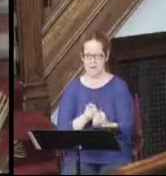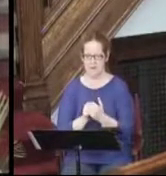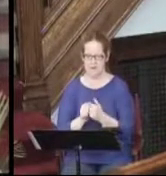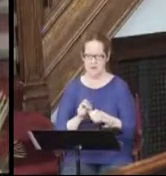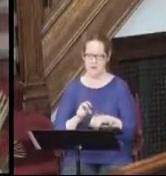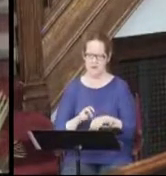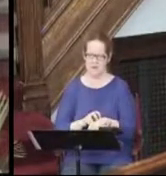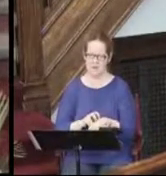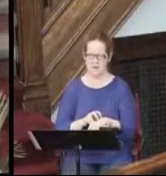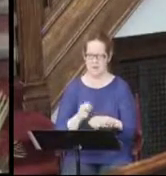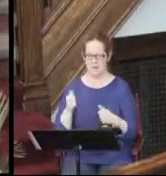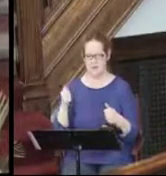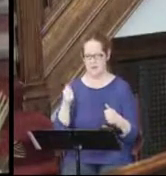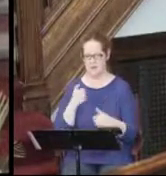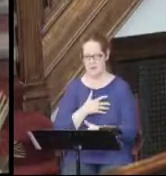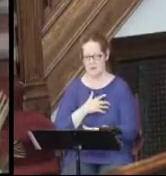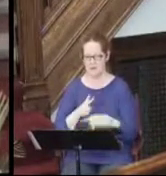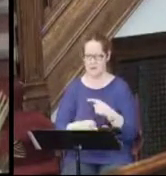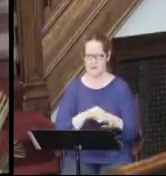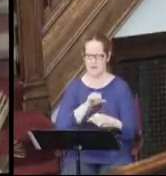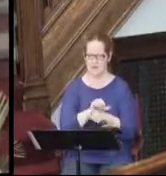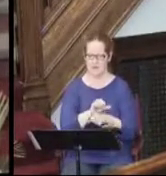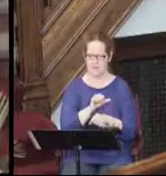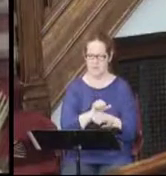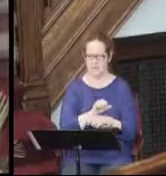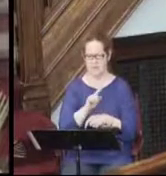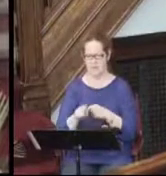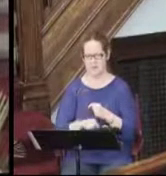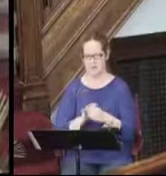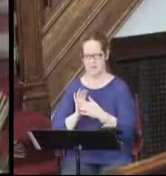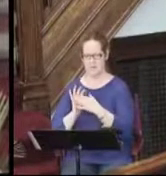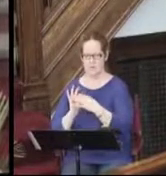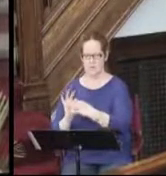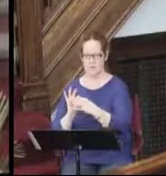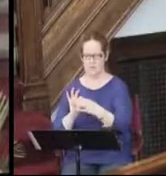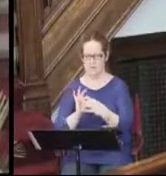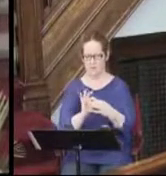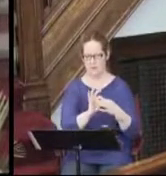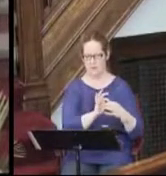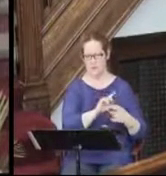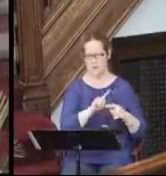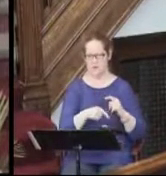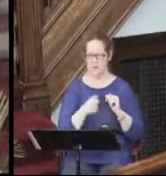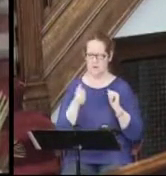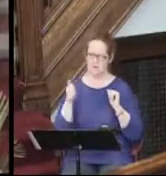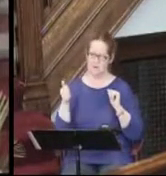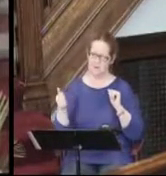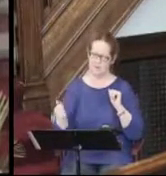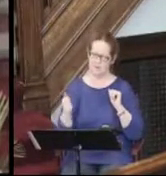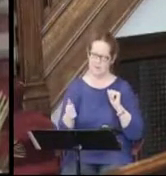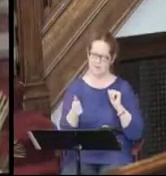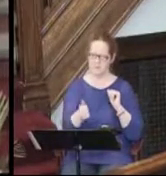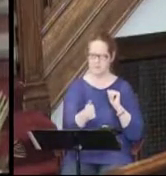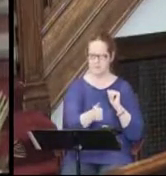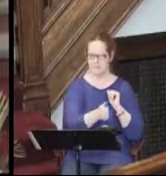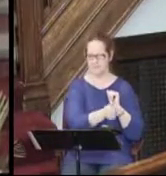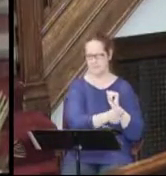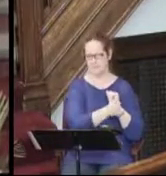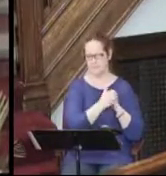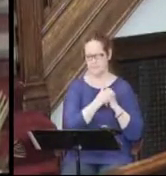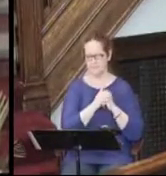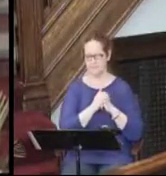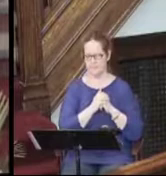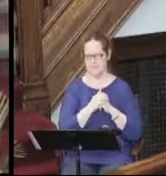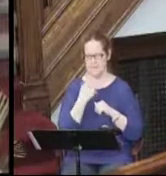illness. Some wrestle with anxiety and fear about work, about relationships,